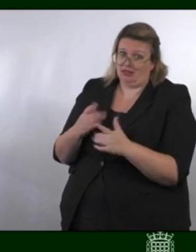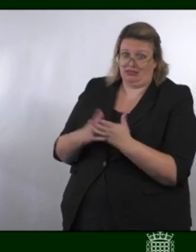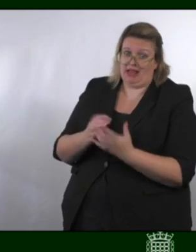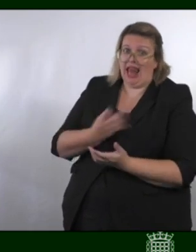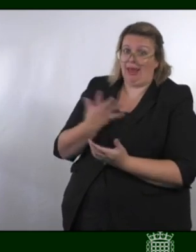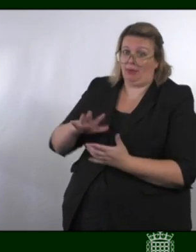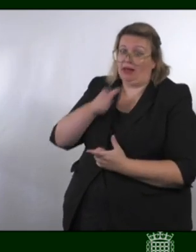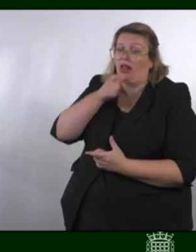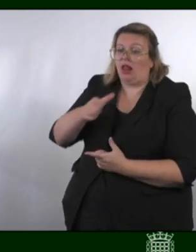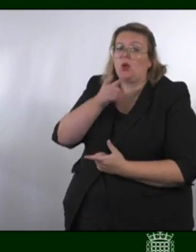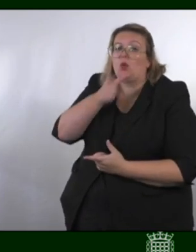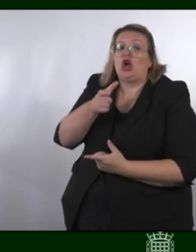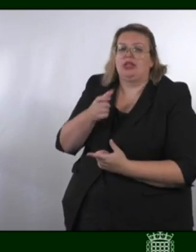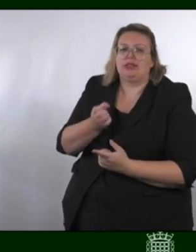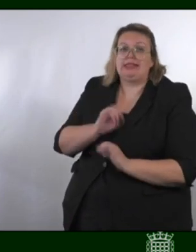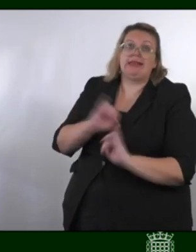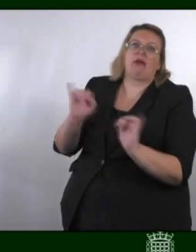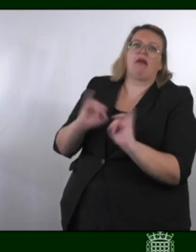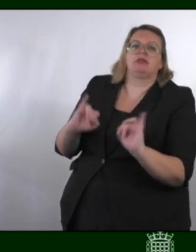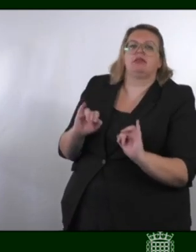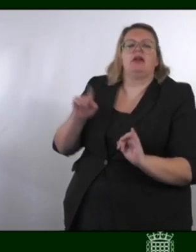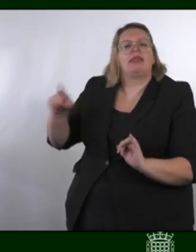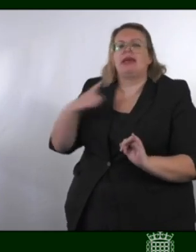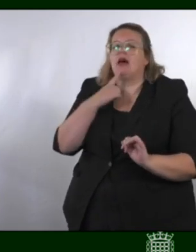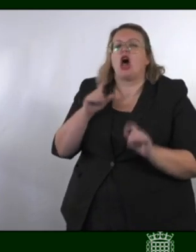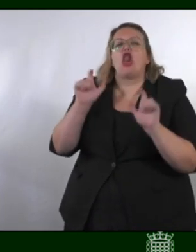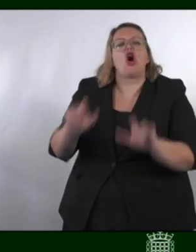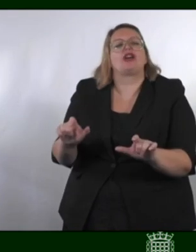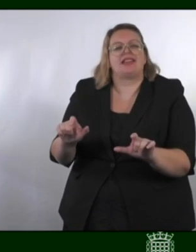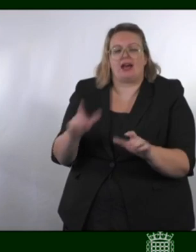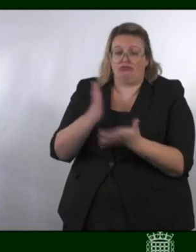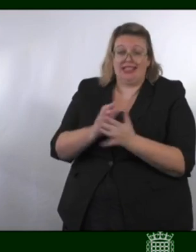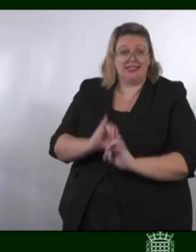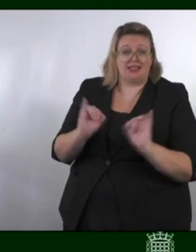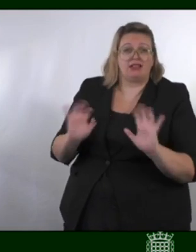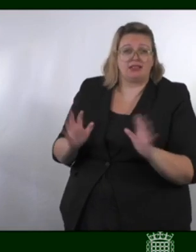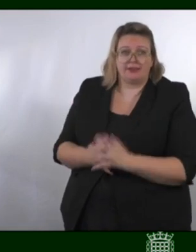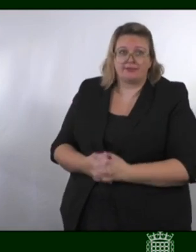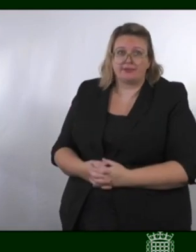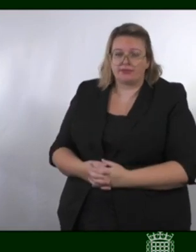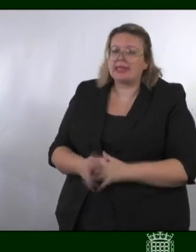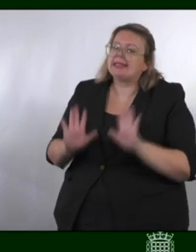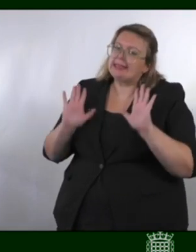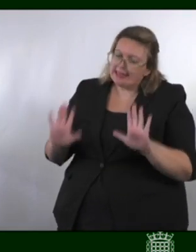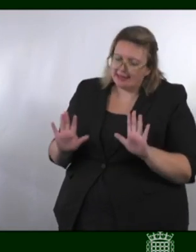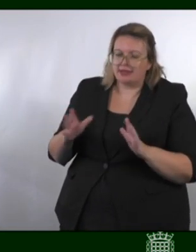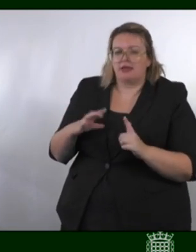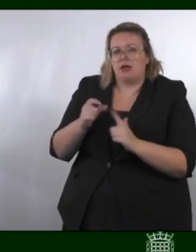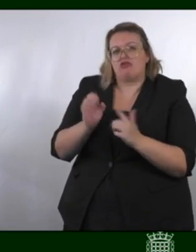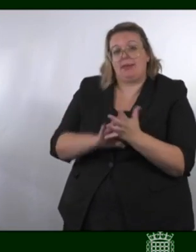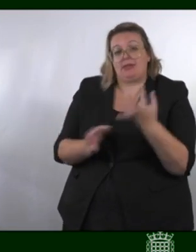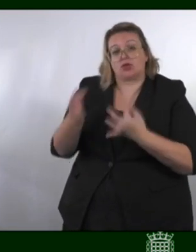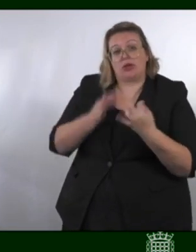or so ago. The disaster of a series of national lockdowns. in order to allow the safe exit of honourable